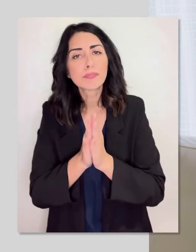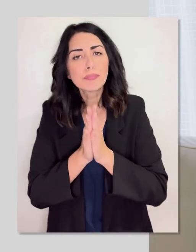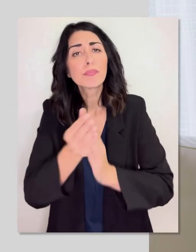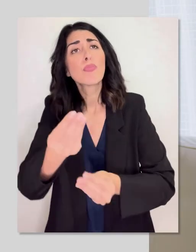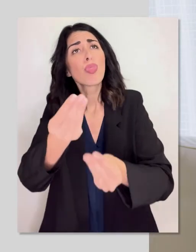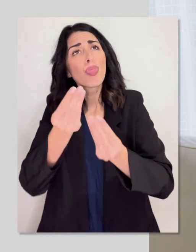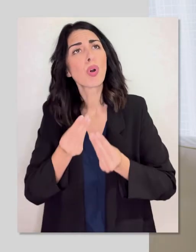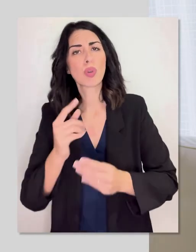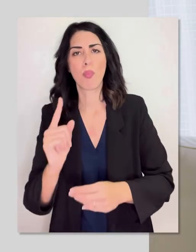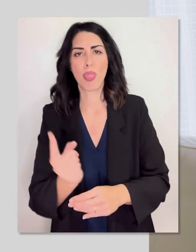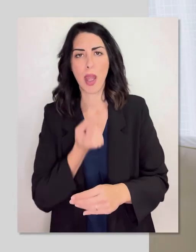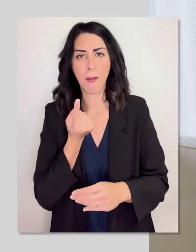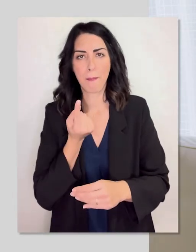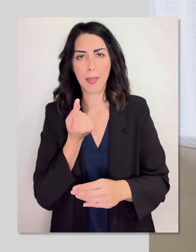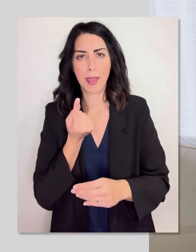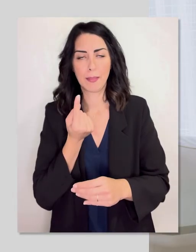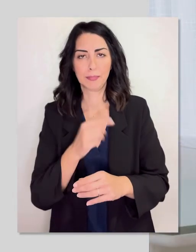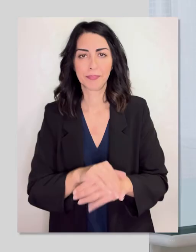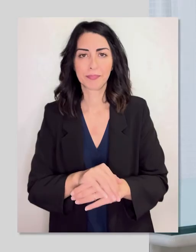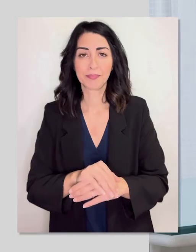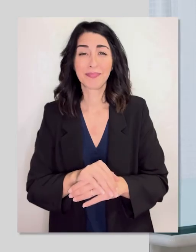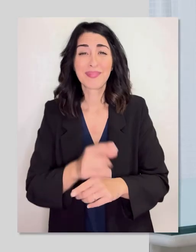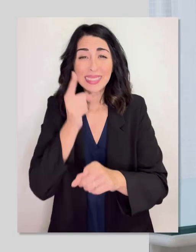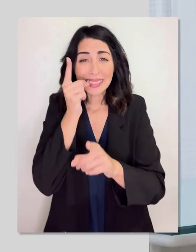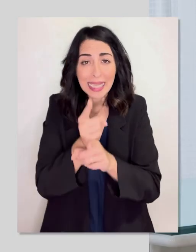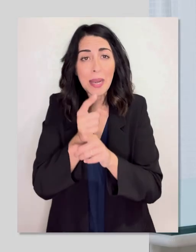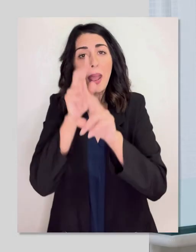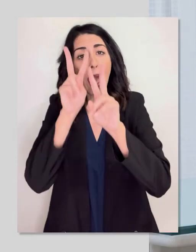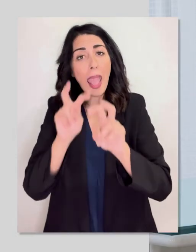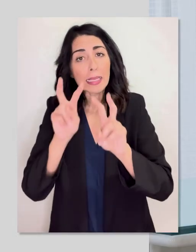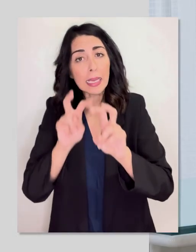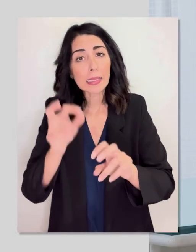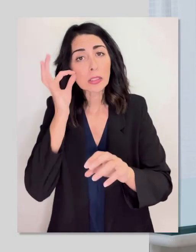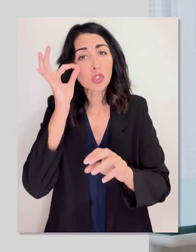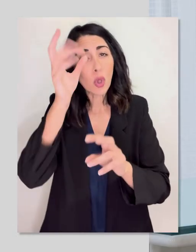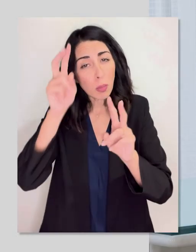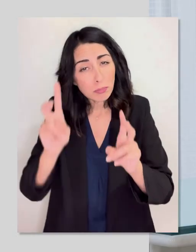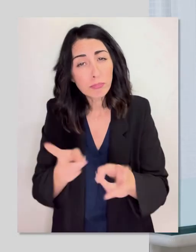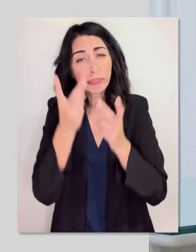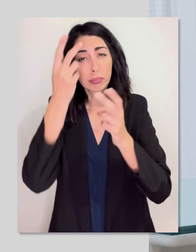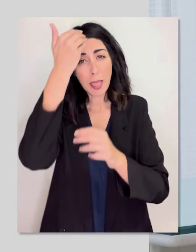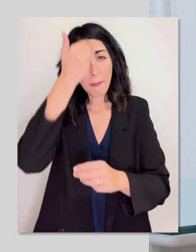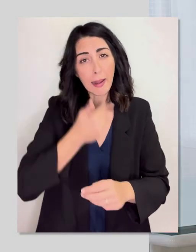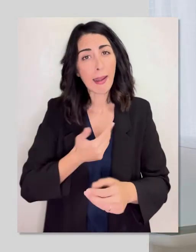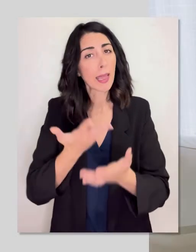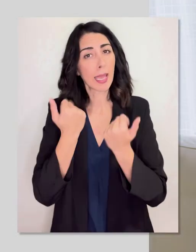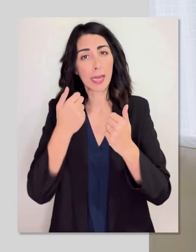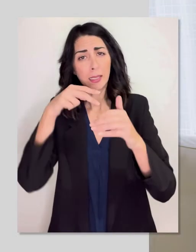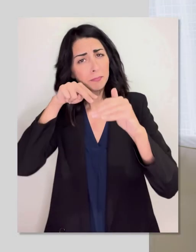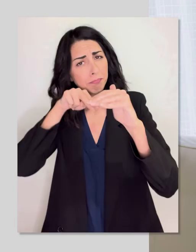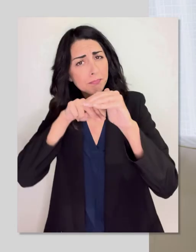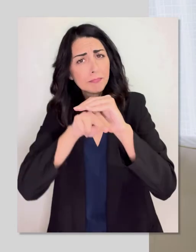specific test that proves that it's migraine. There's no scan that proves it. There's no blood test that proves